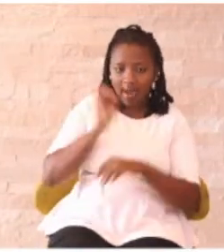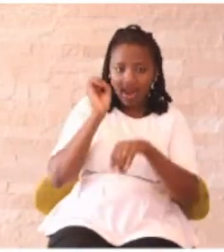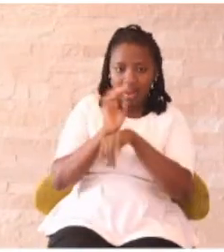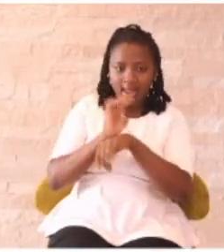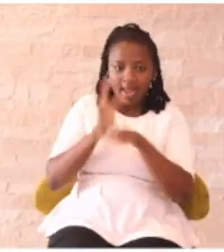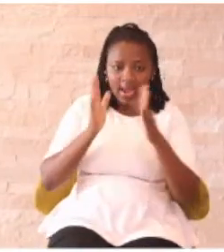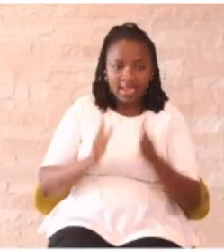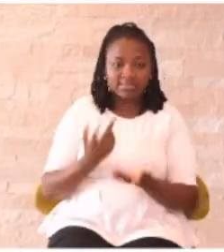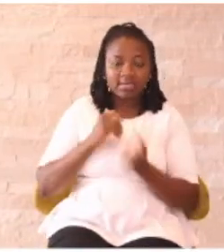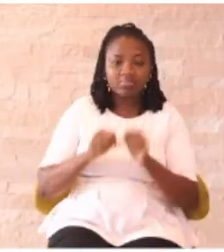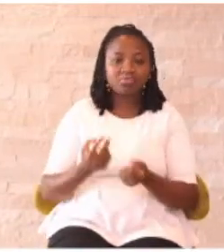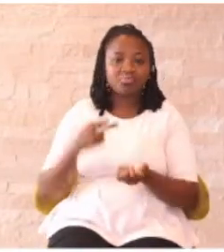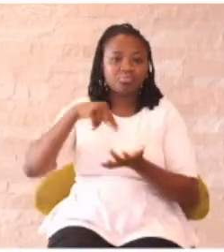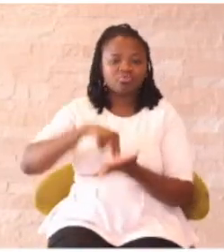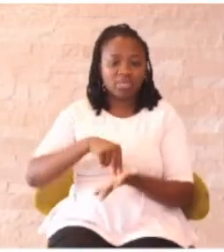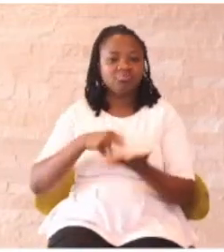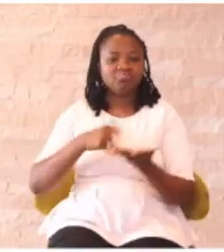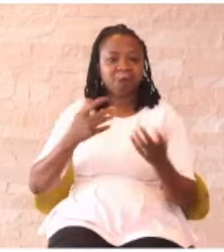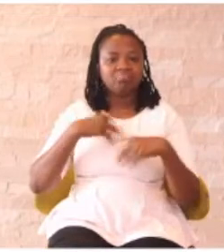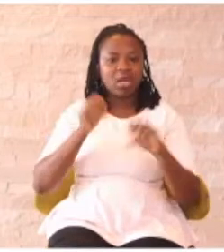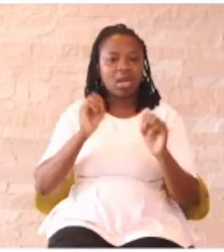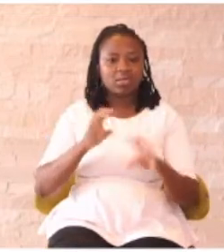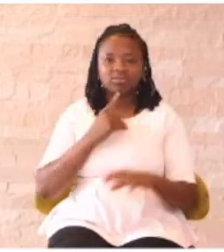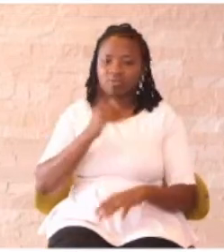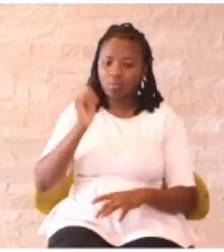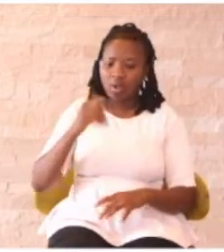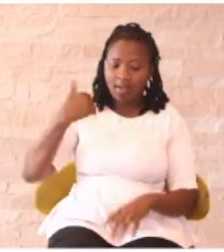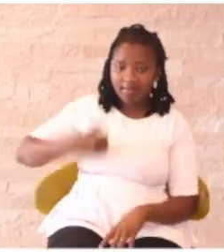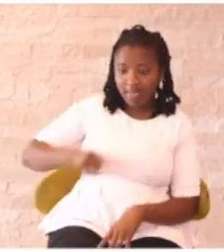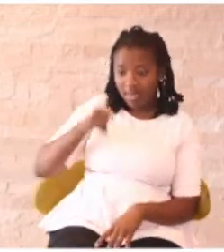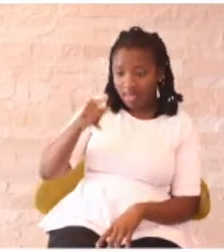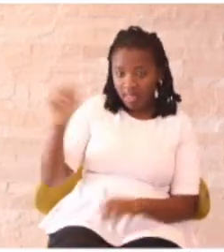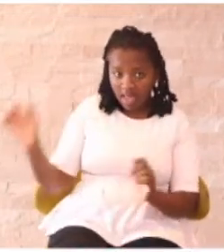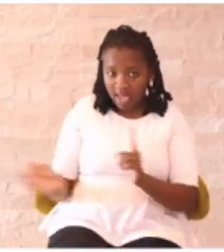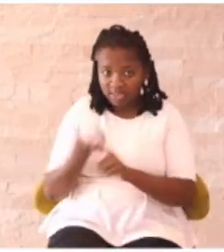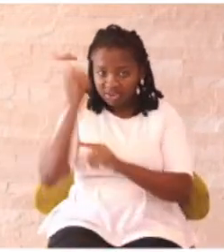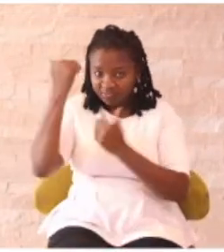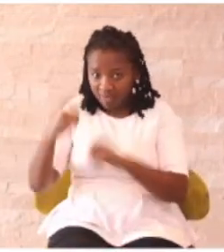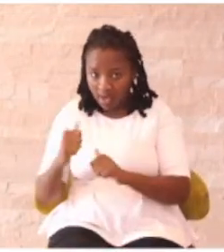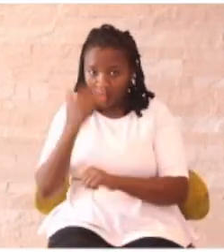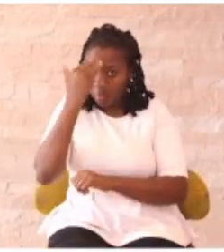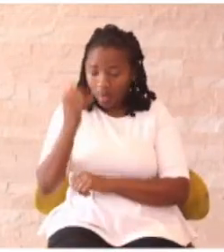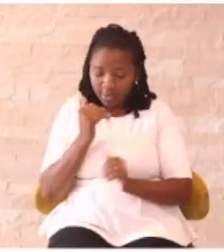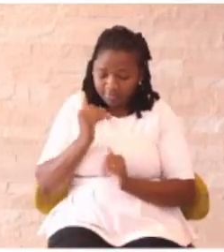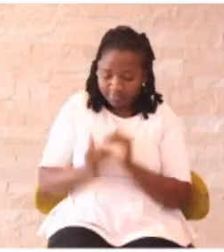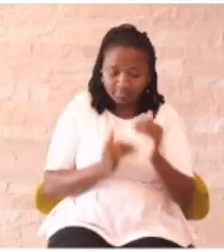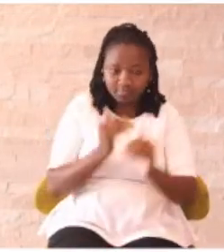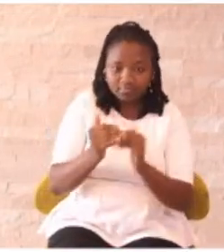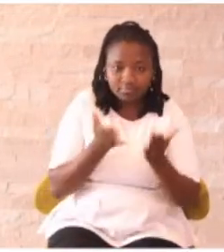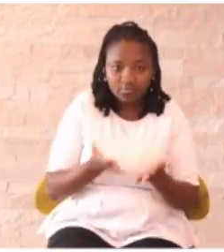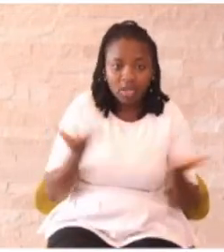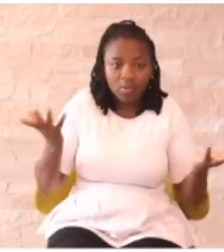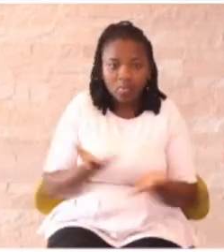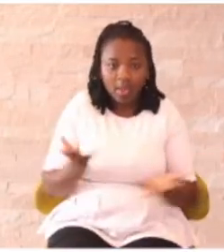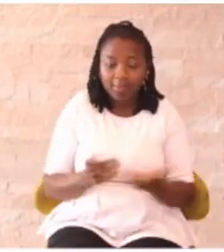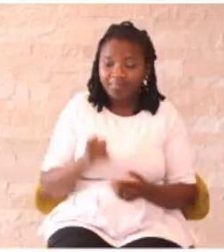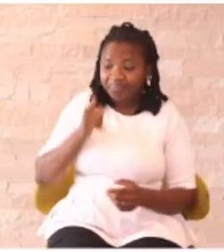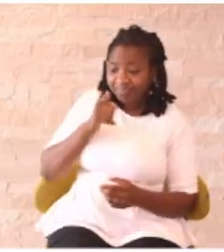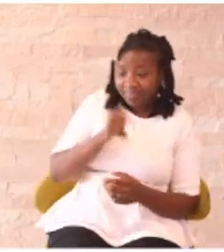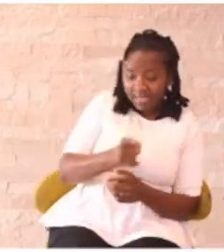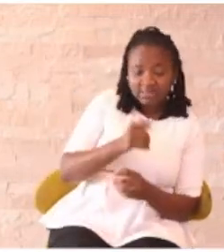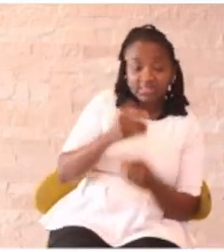stand before them and explain, I am not able to do this because the process is here. This has not been